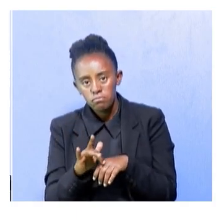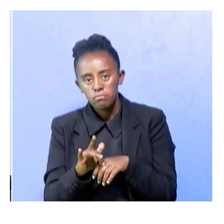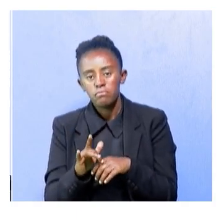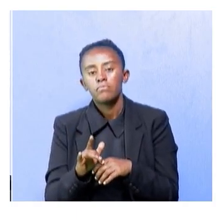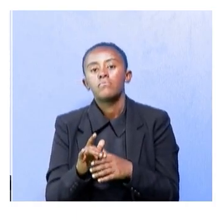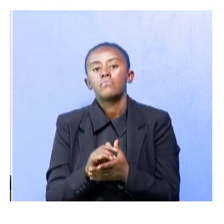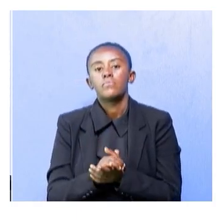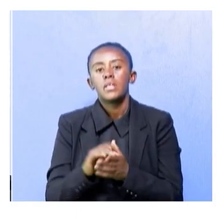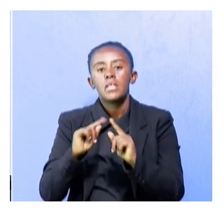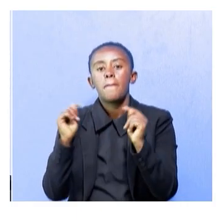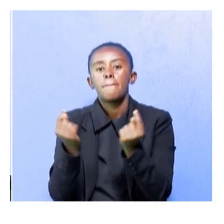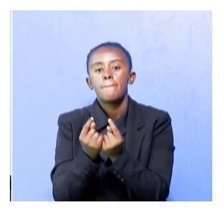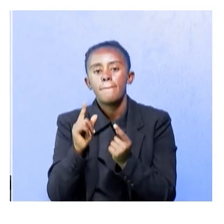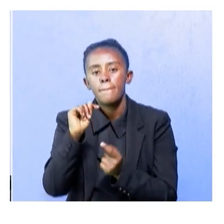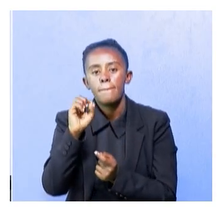blank team